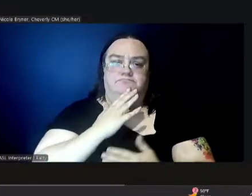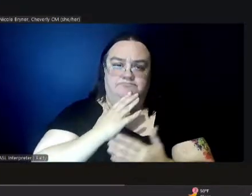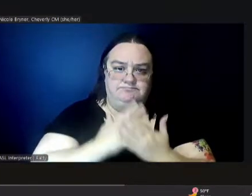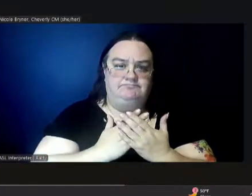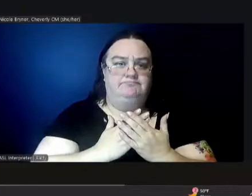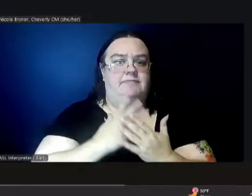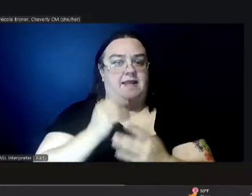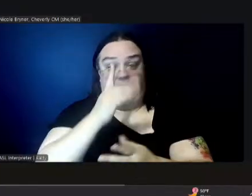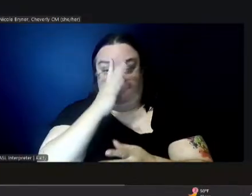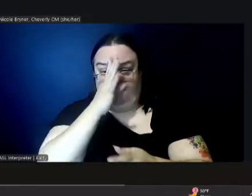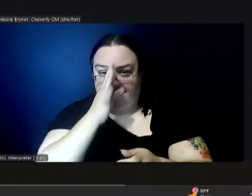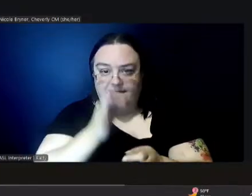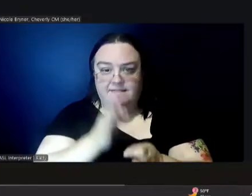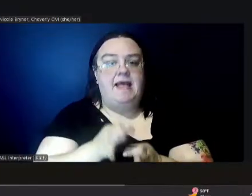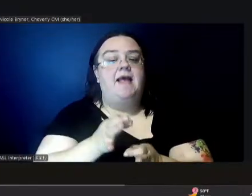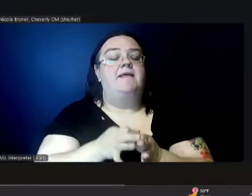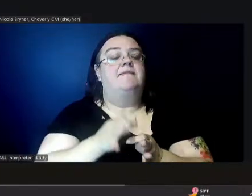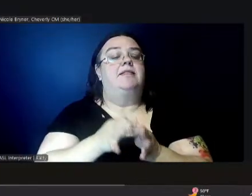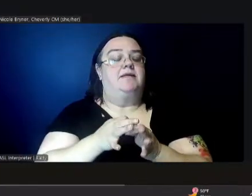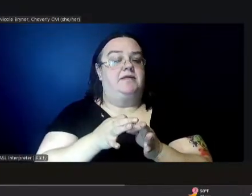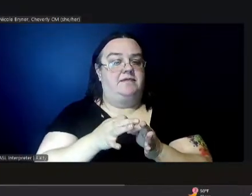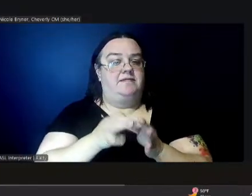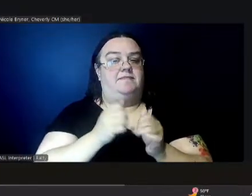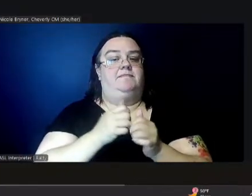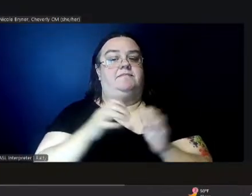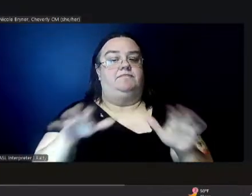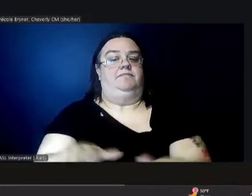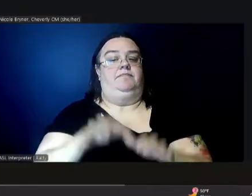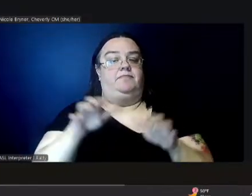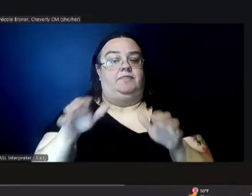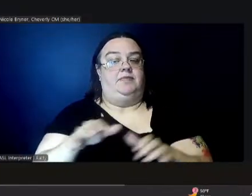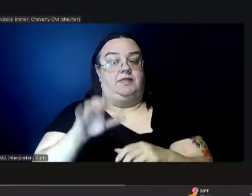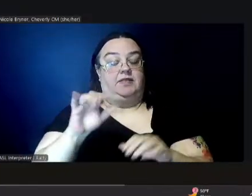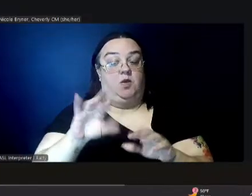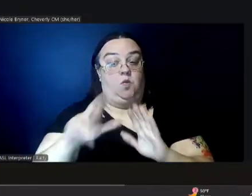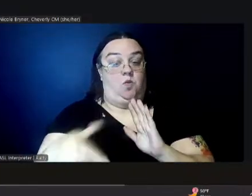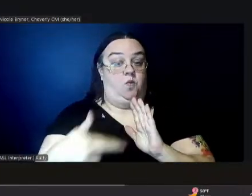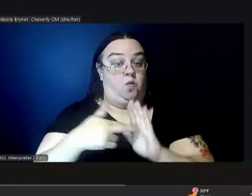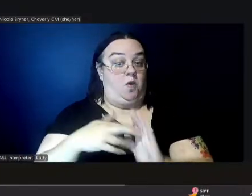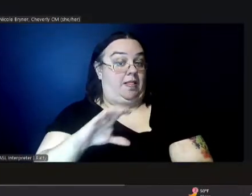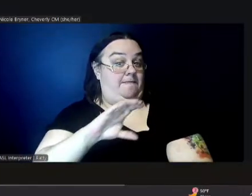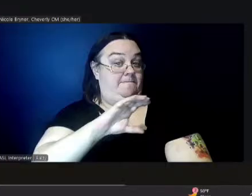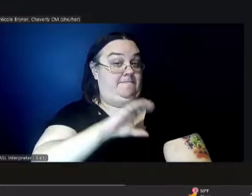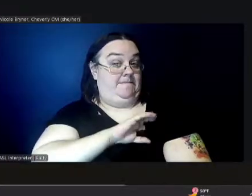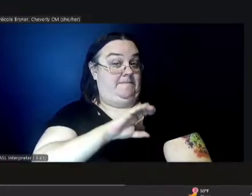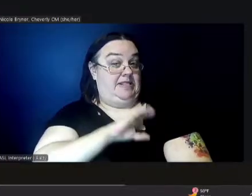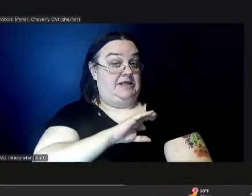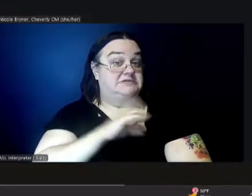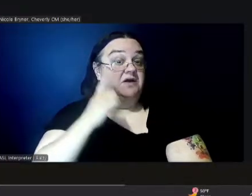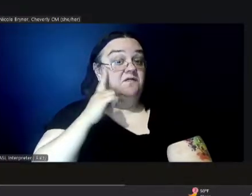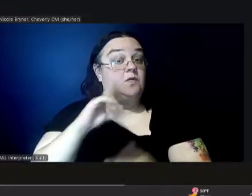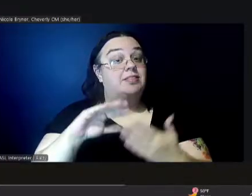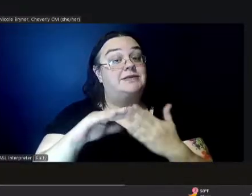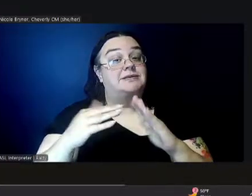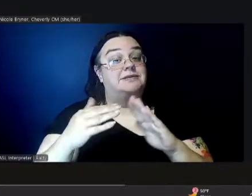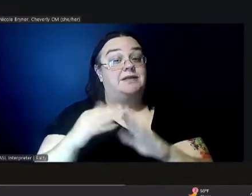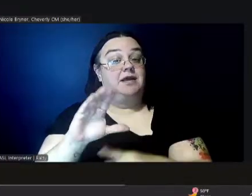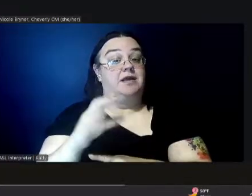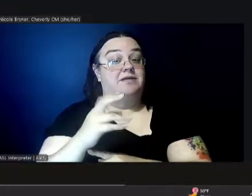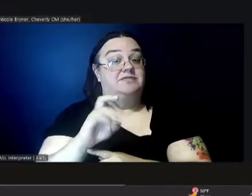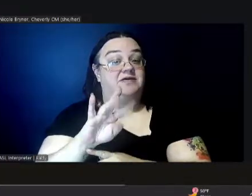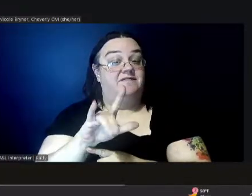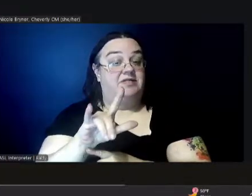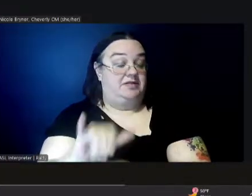diligently and faithfully, execute the office of police officer for the town of Cheverly, execute the office of police officer for the town of